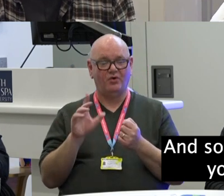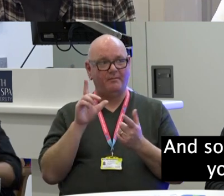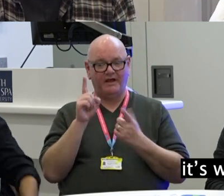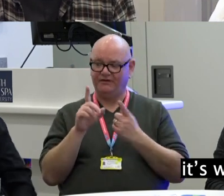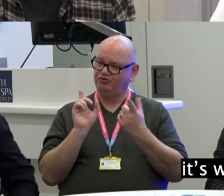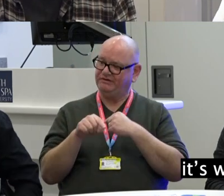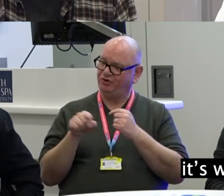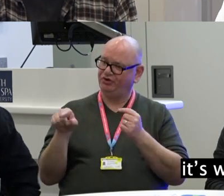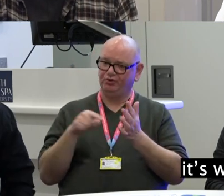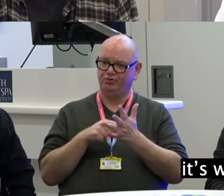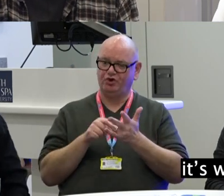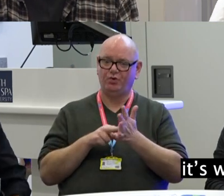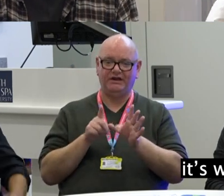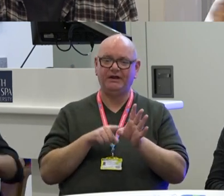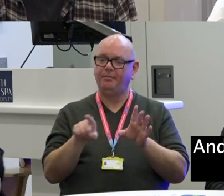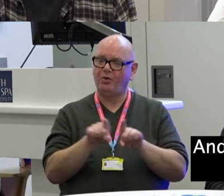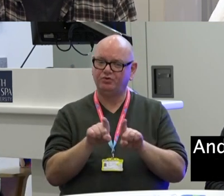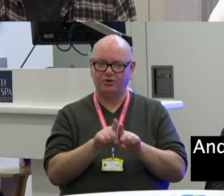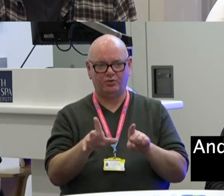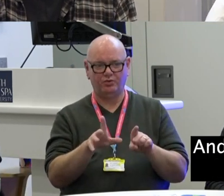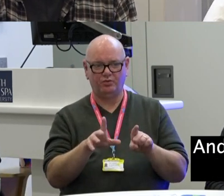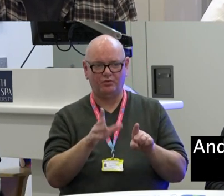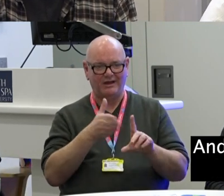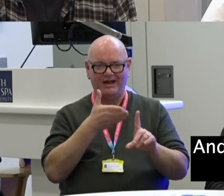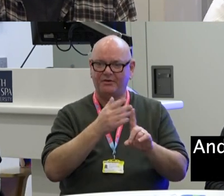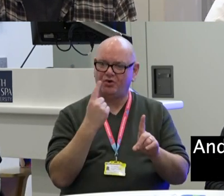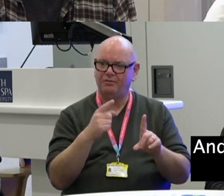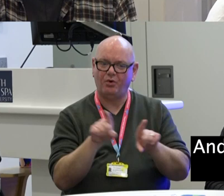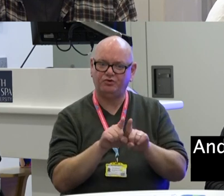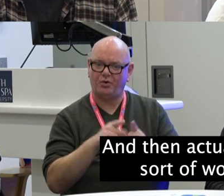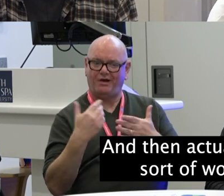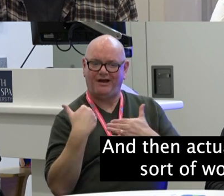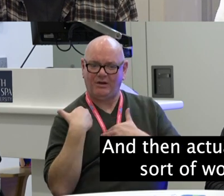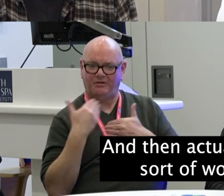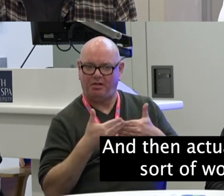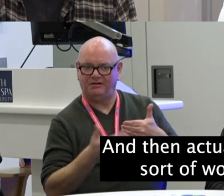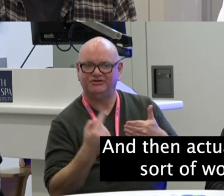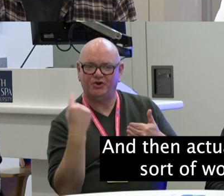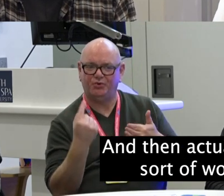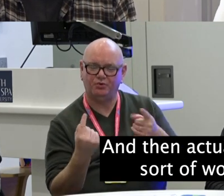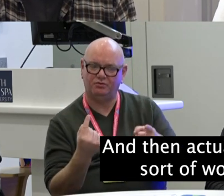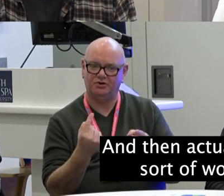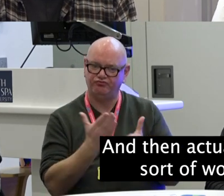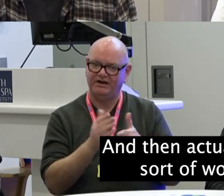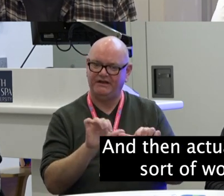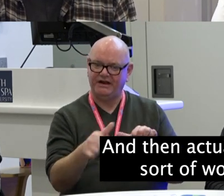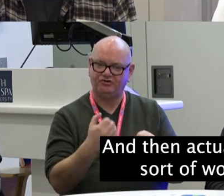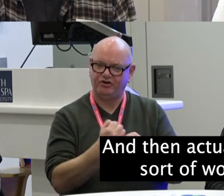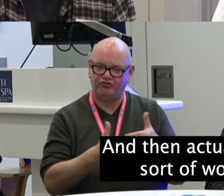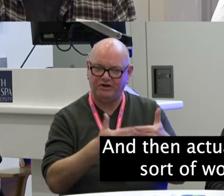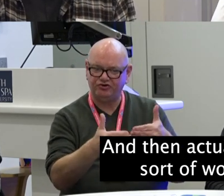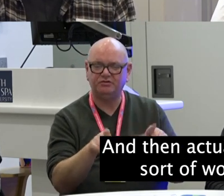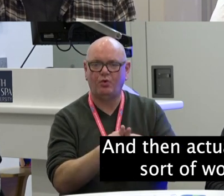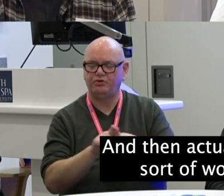saying, Tony, it's who are we accountable to? And one, it's the next generation, also the planet, and then actually how do you make the business sort of